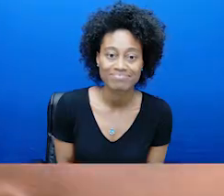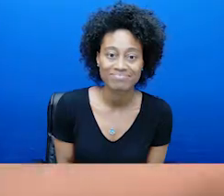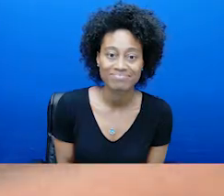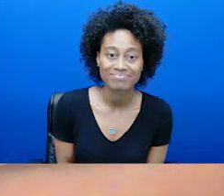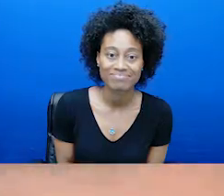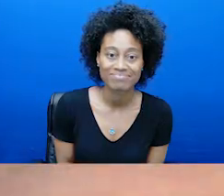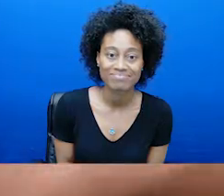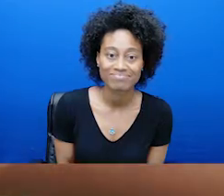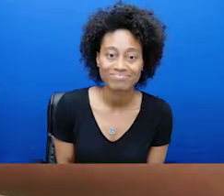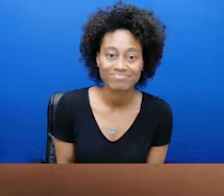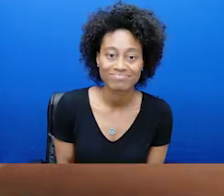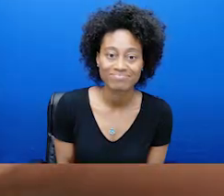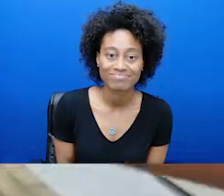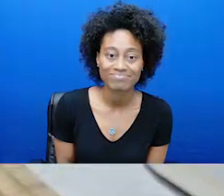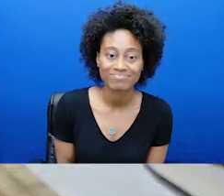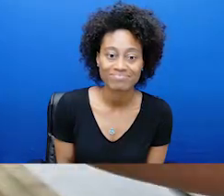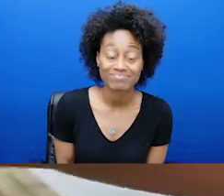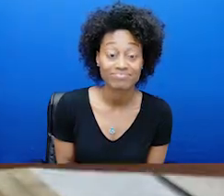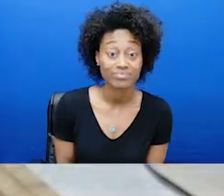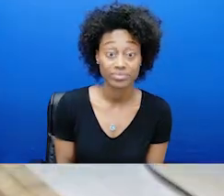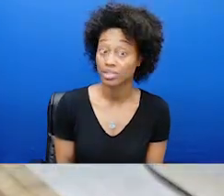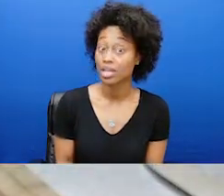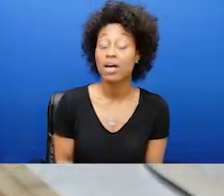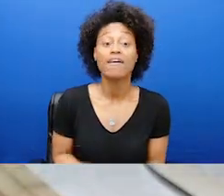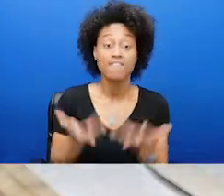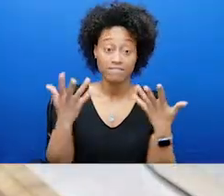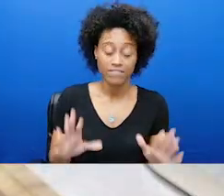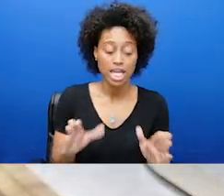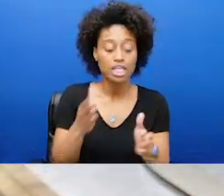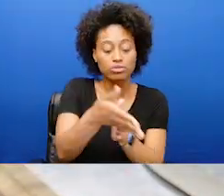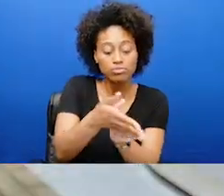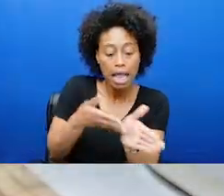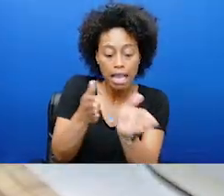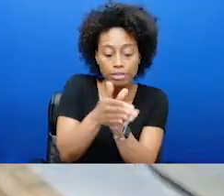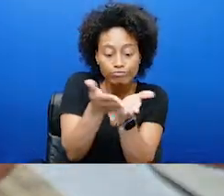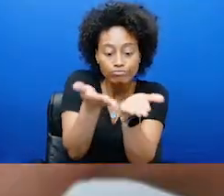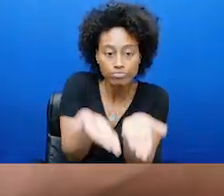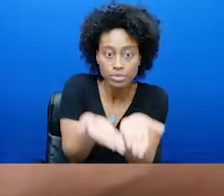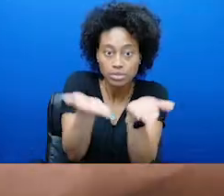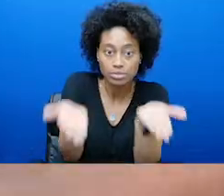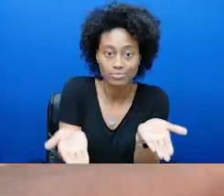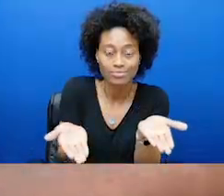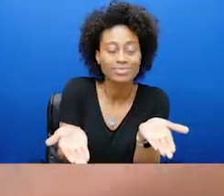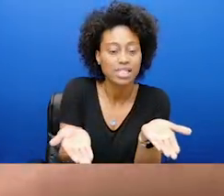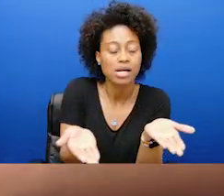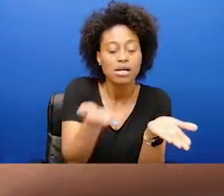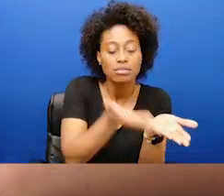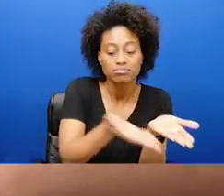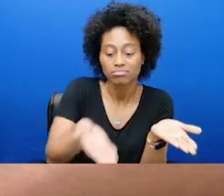Once all the okra is sliced, you want to lay them out on your cutting board.